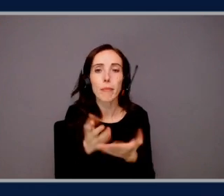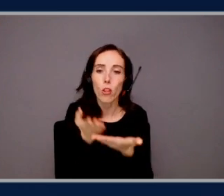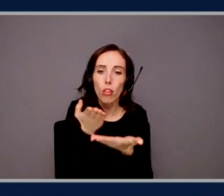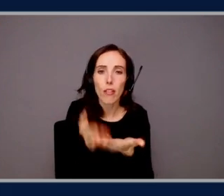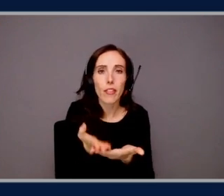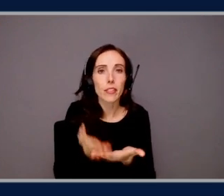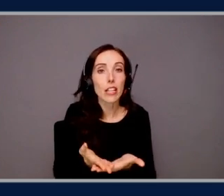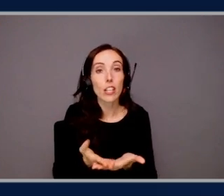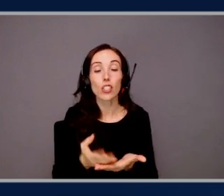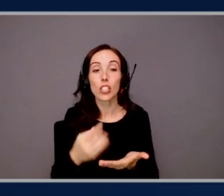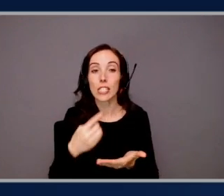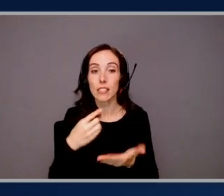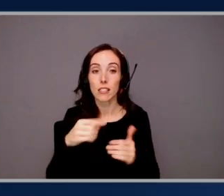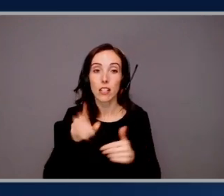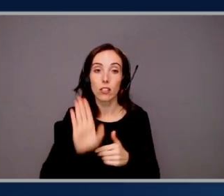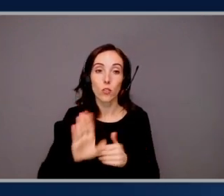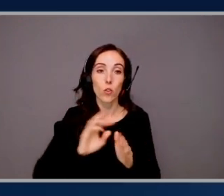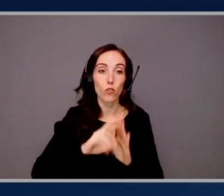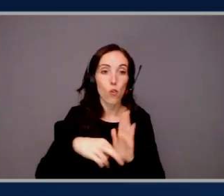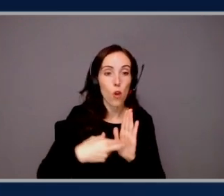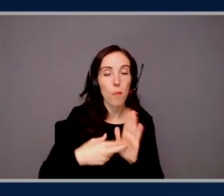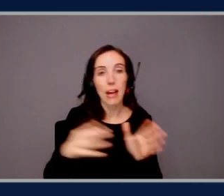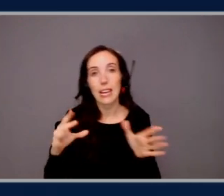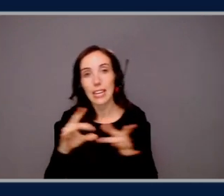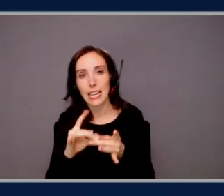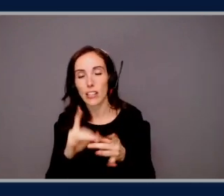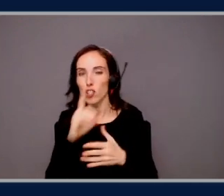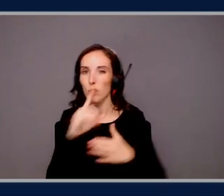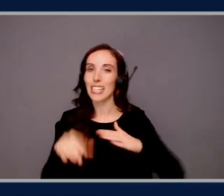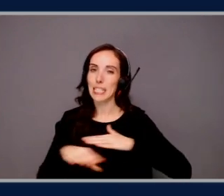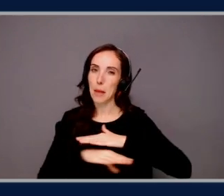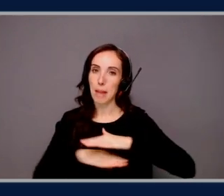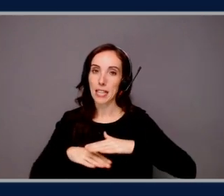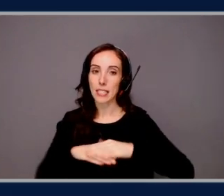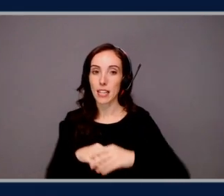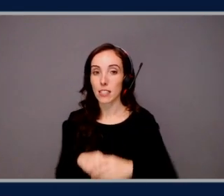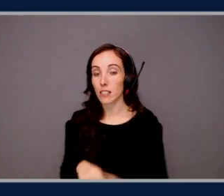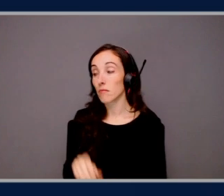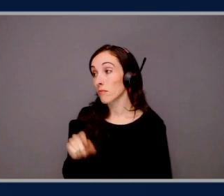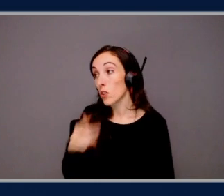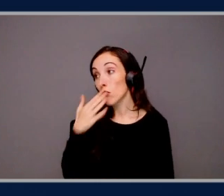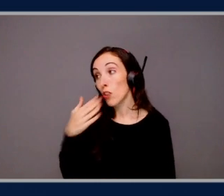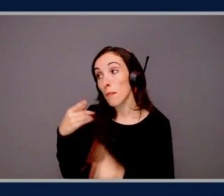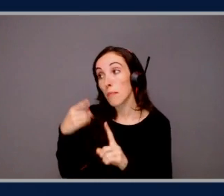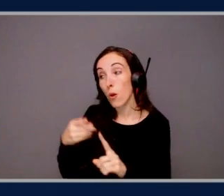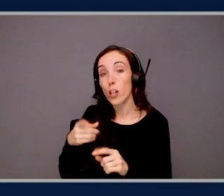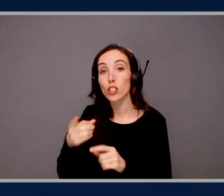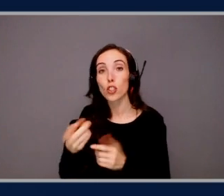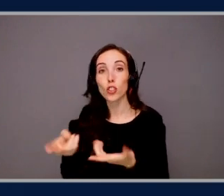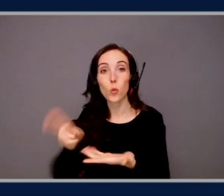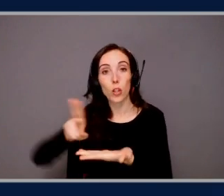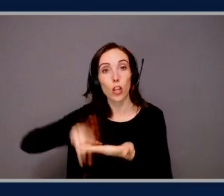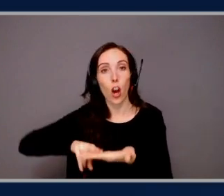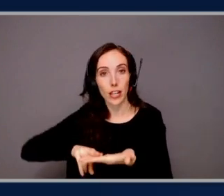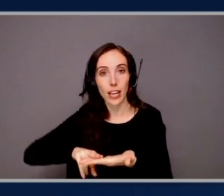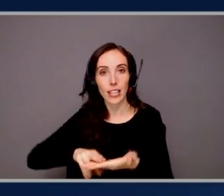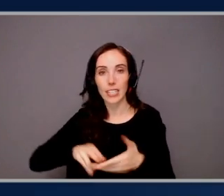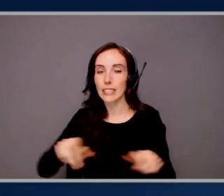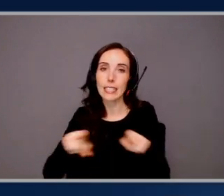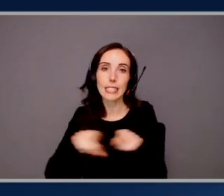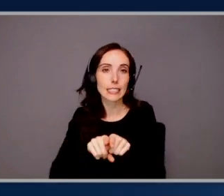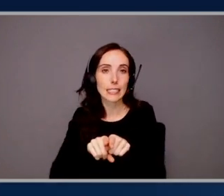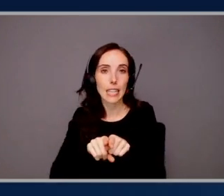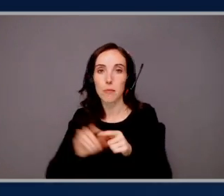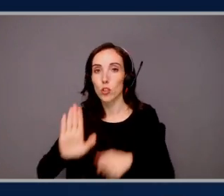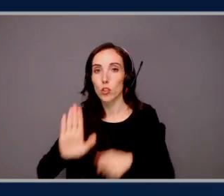hey, this IAM role, that connection. These are just the basics. That's right. Yeah. That's actually a good point. When you log into this, it's very much like how you would log into your